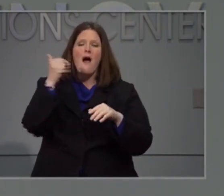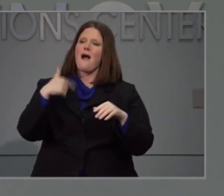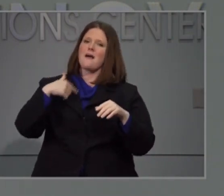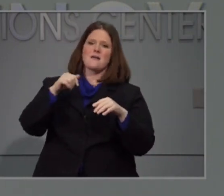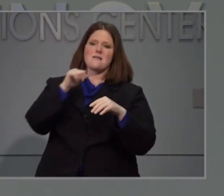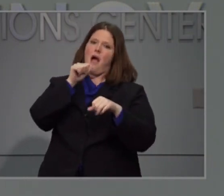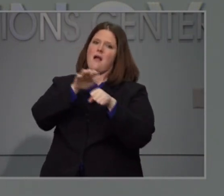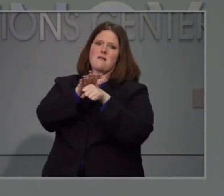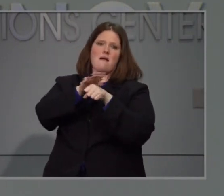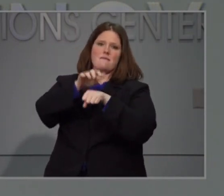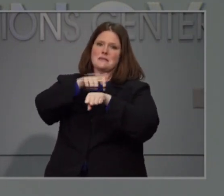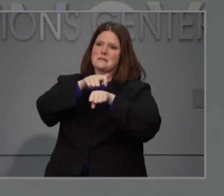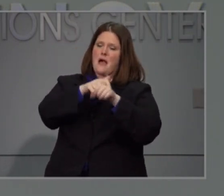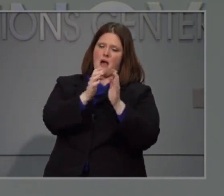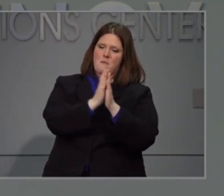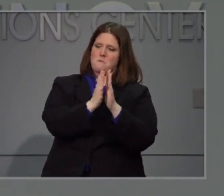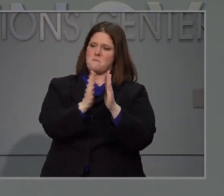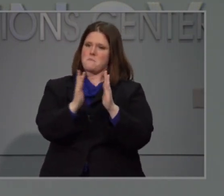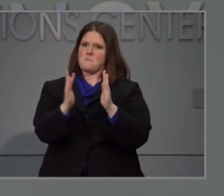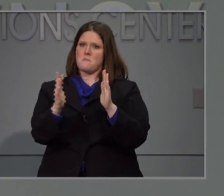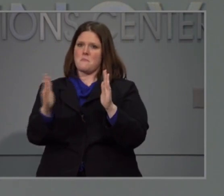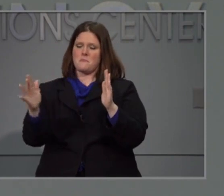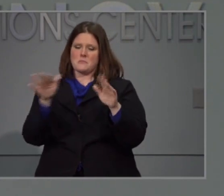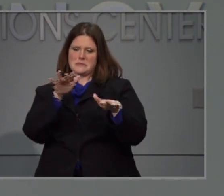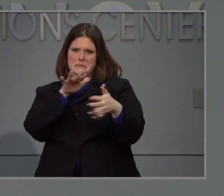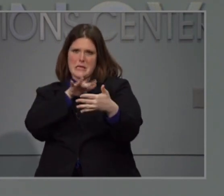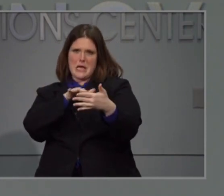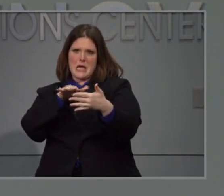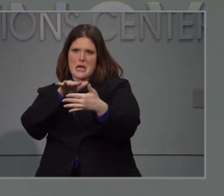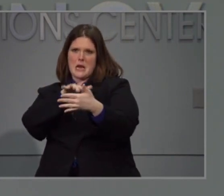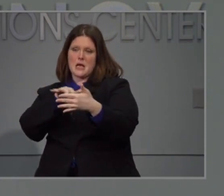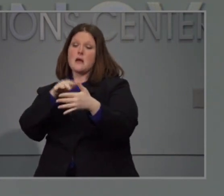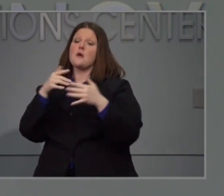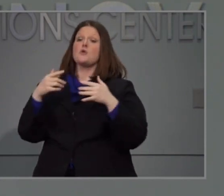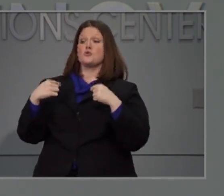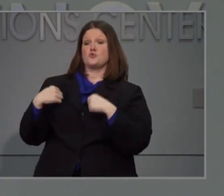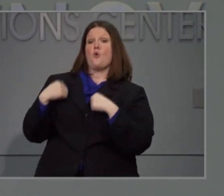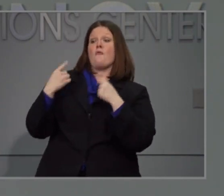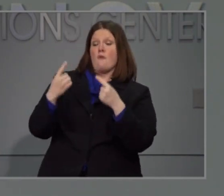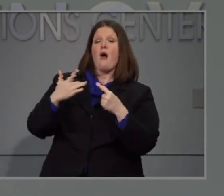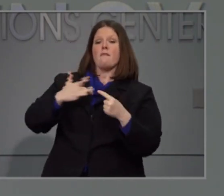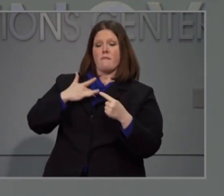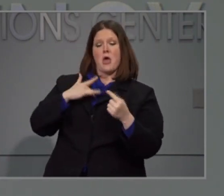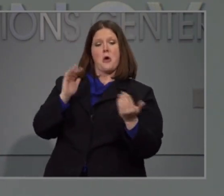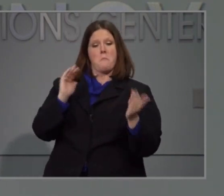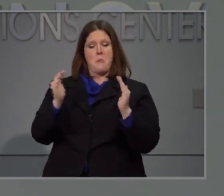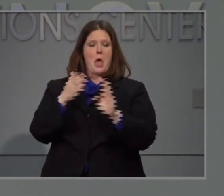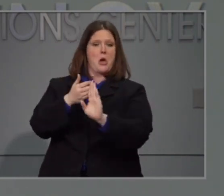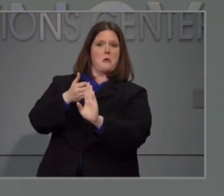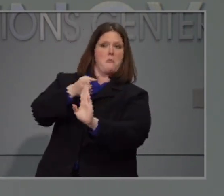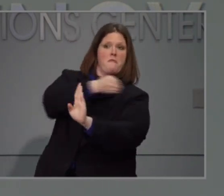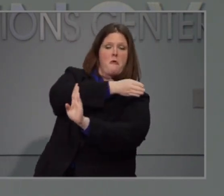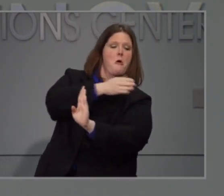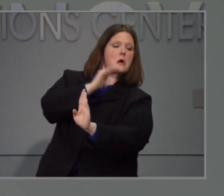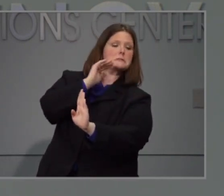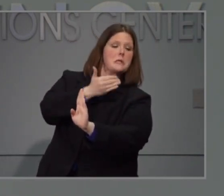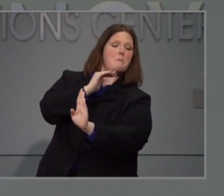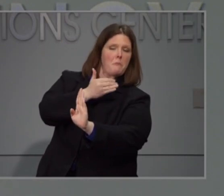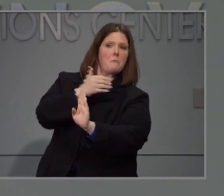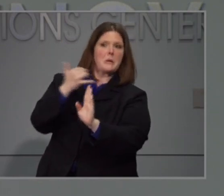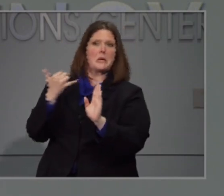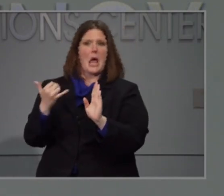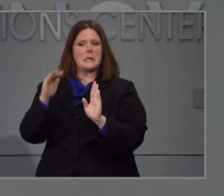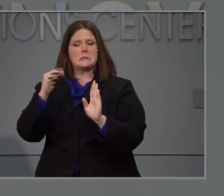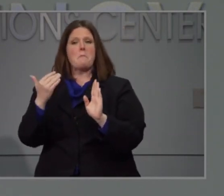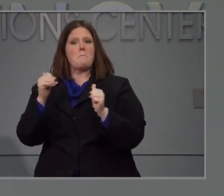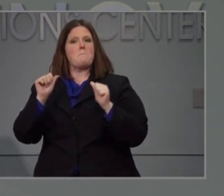do think that shows overall stability for our state, because as I said, when you double the amount of testing and we are